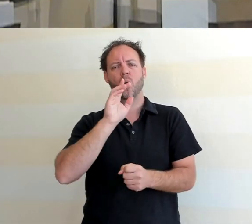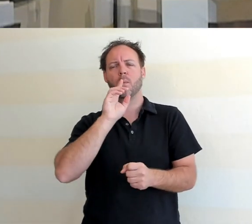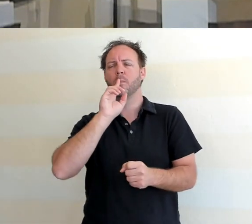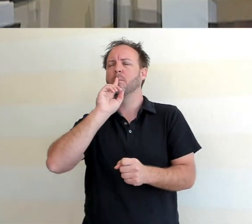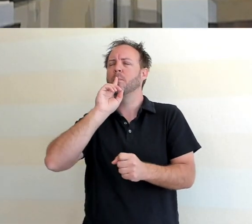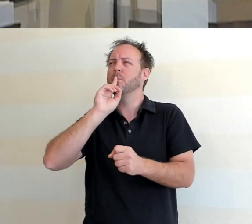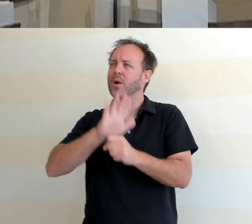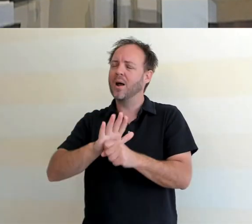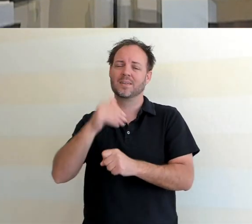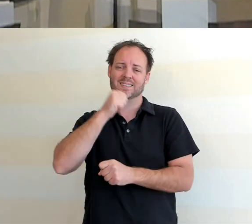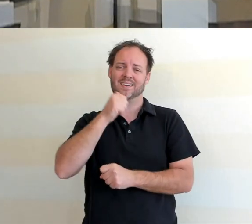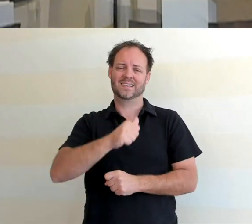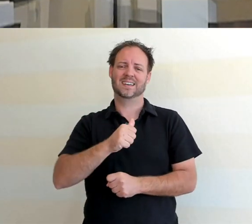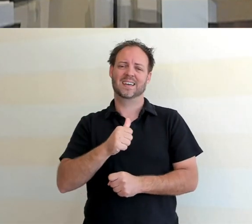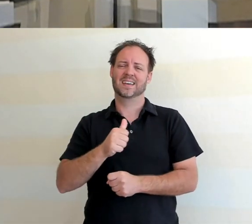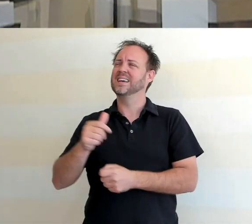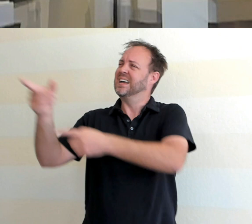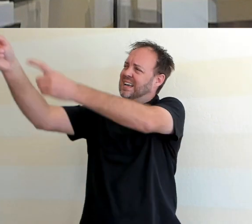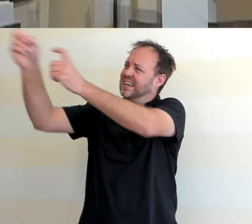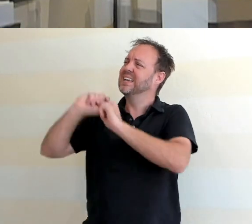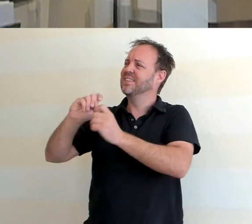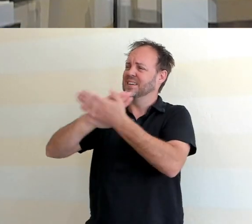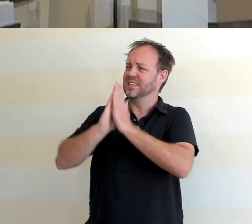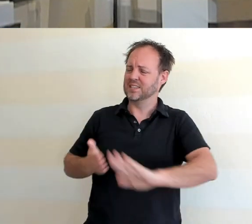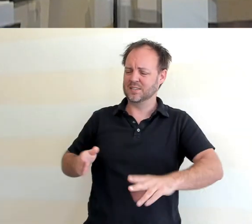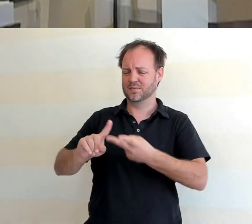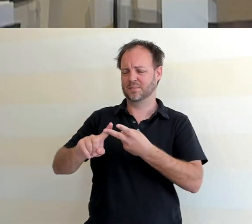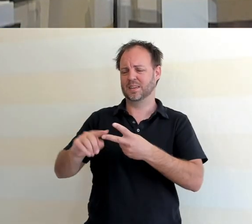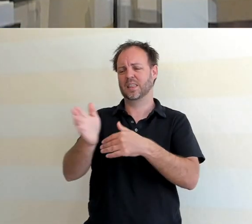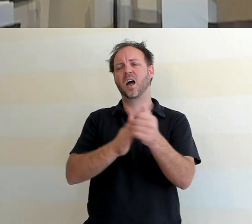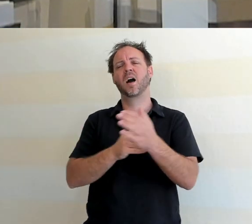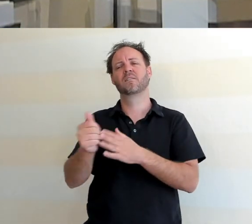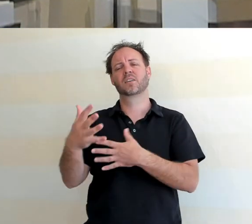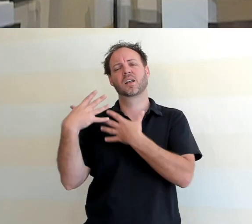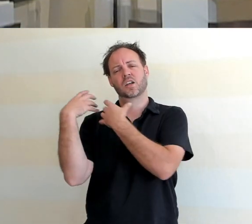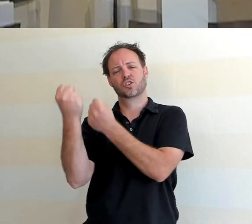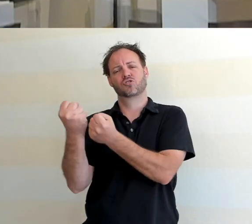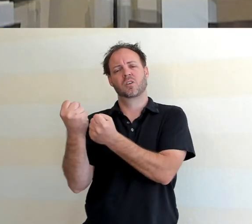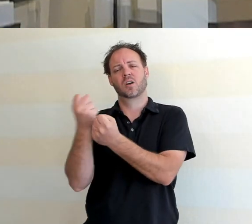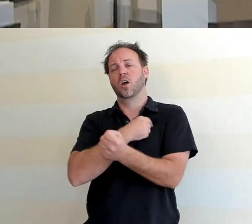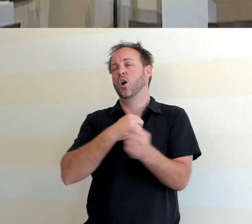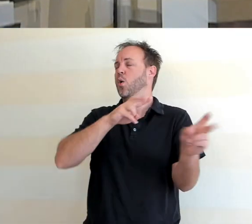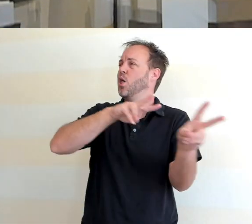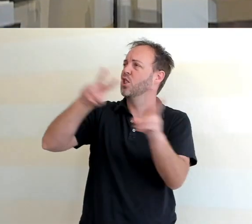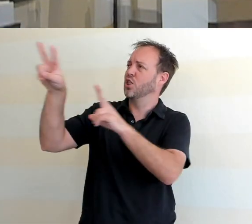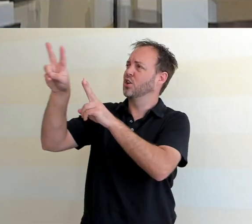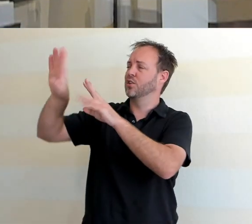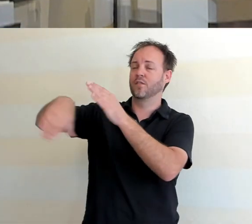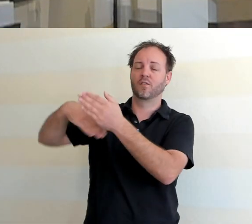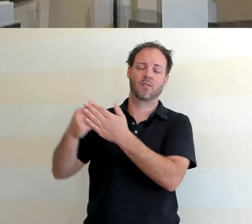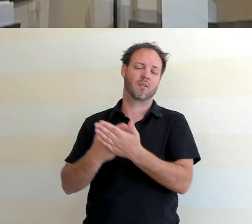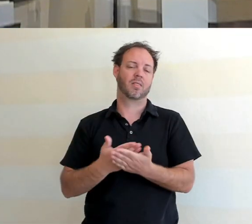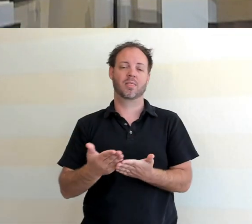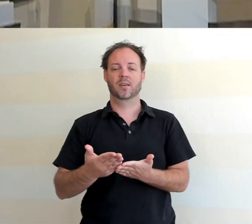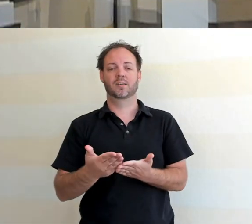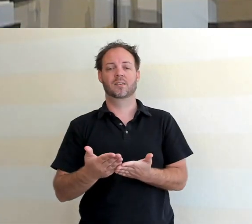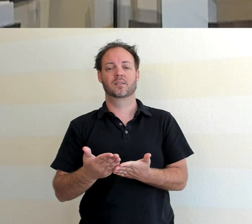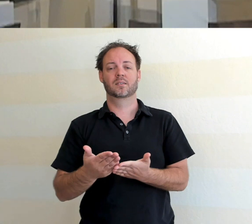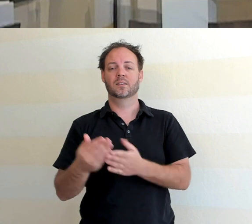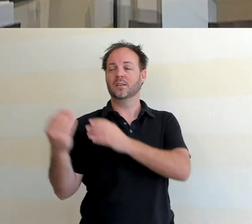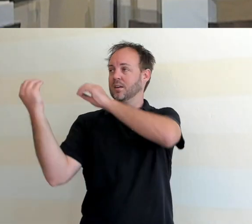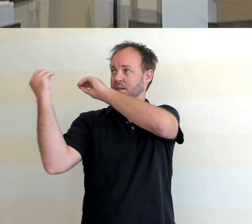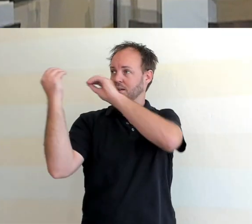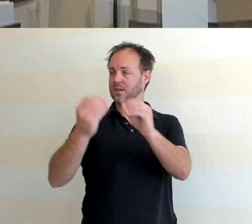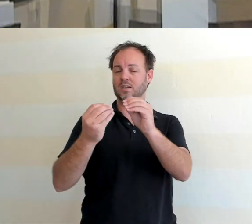day. Grant us peace, comfort, and strength as we look to you for all things. Teach us